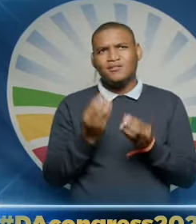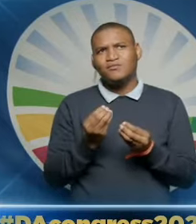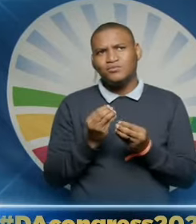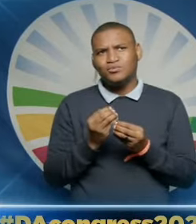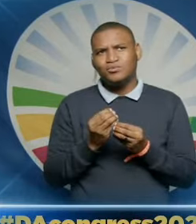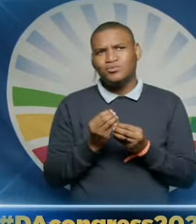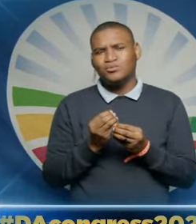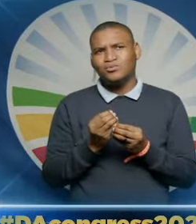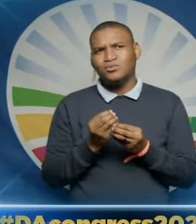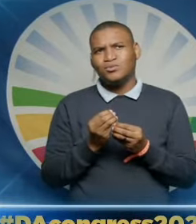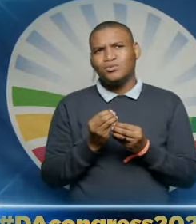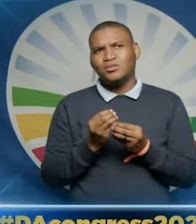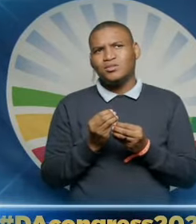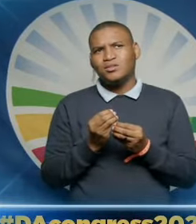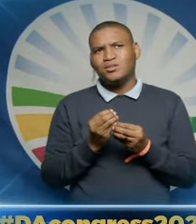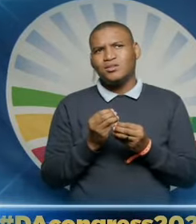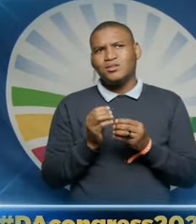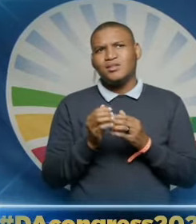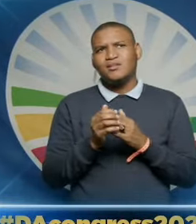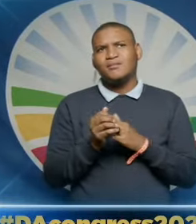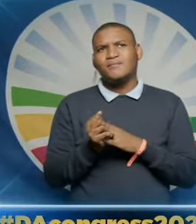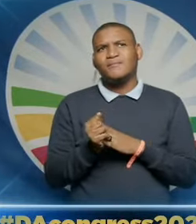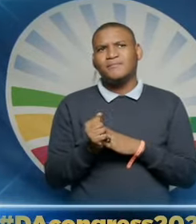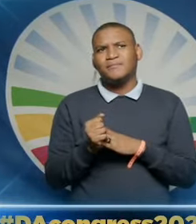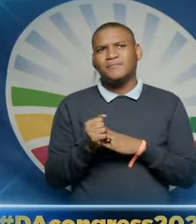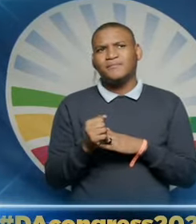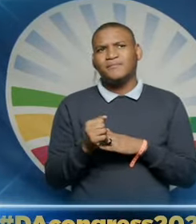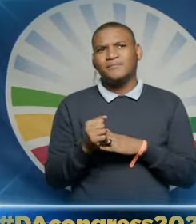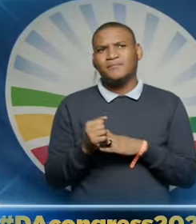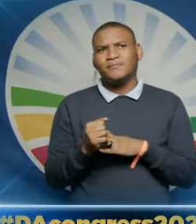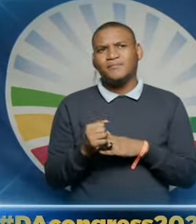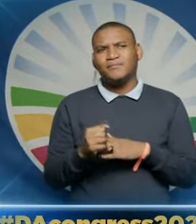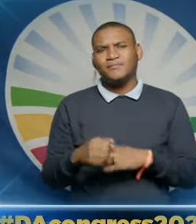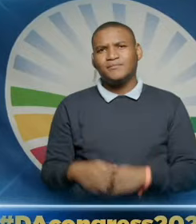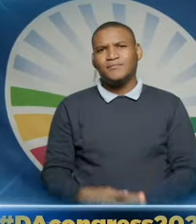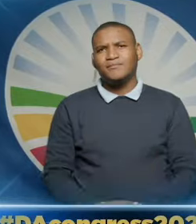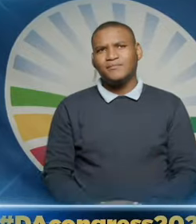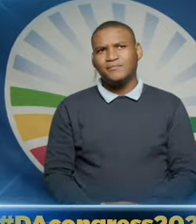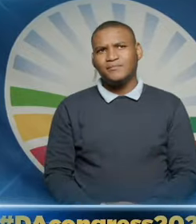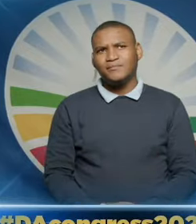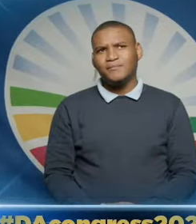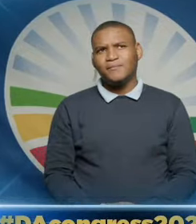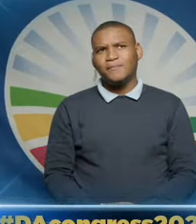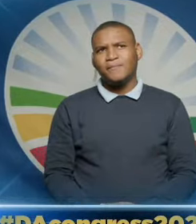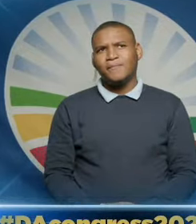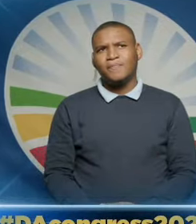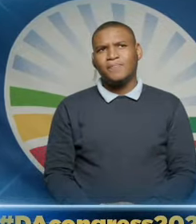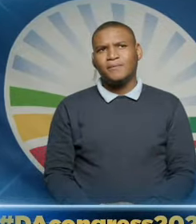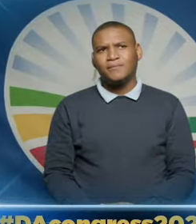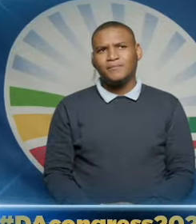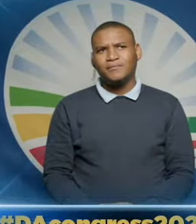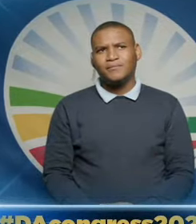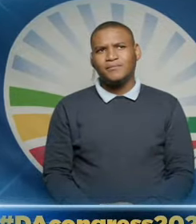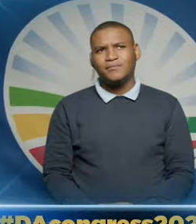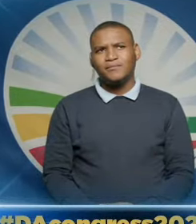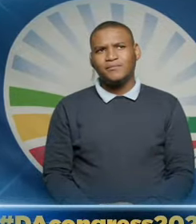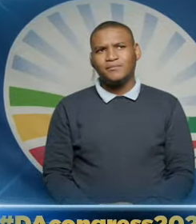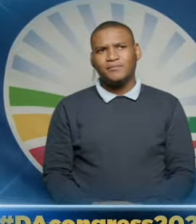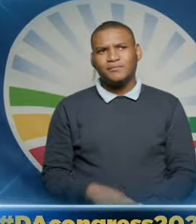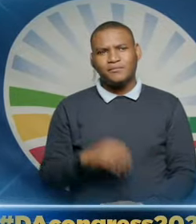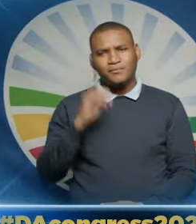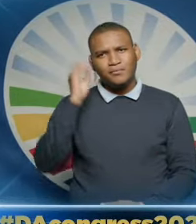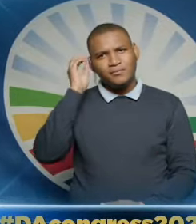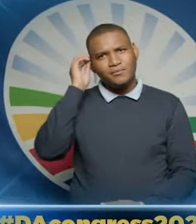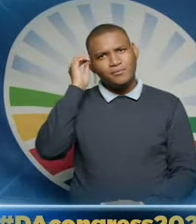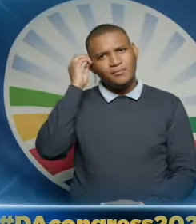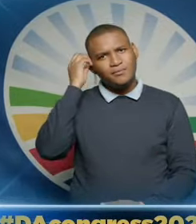sensibly as a party, because the lead that was given by the Constitutional Review Committee and recommendations was very much followed by the